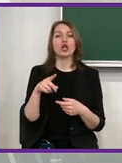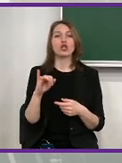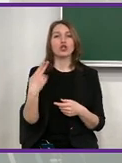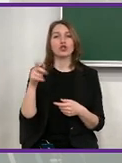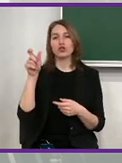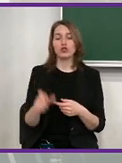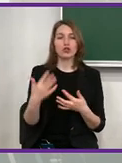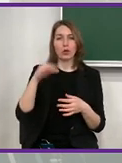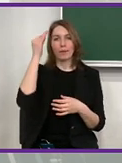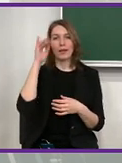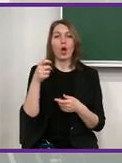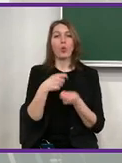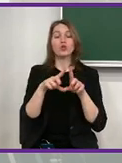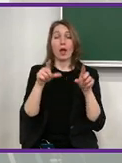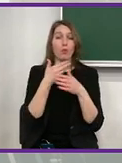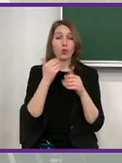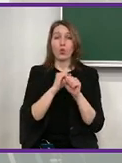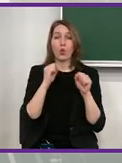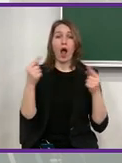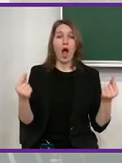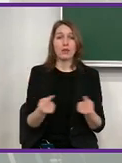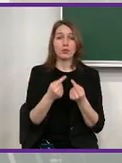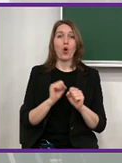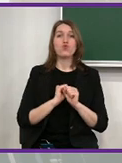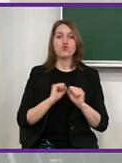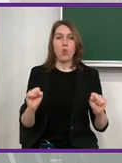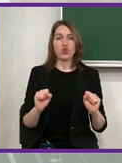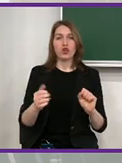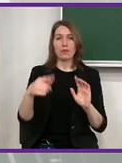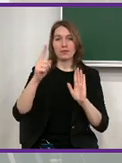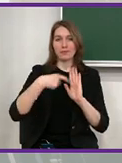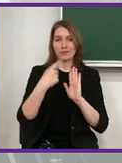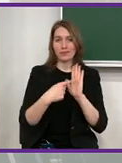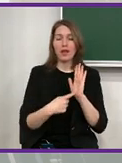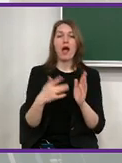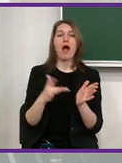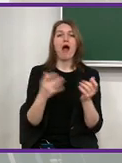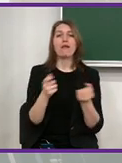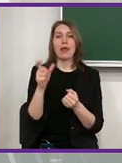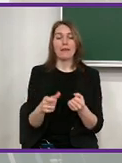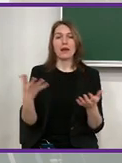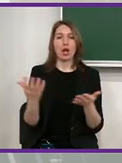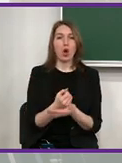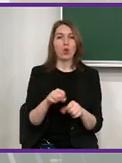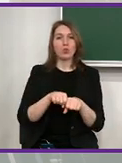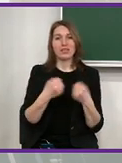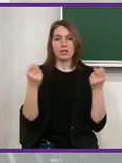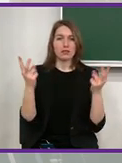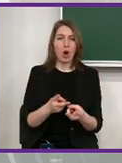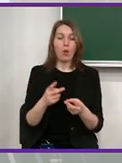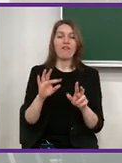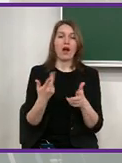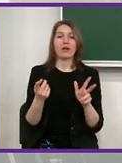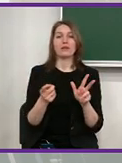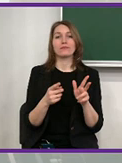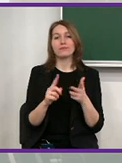First, the negative impact that the company creates itself. As Martin said, for example, that would result from inadequate